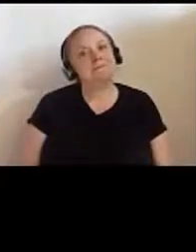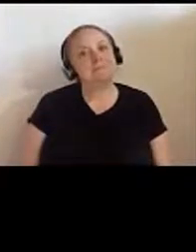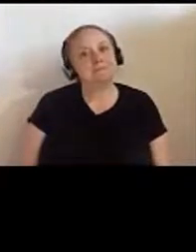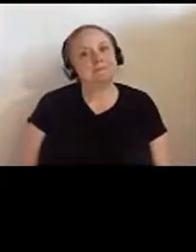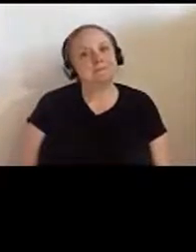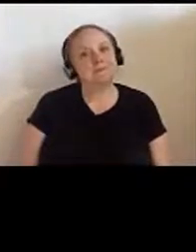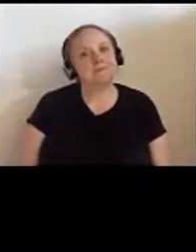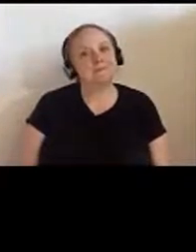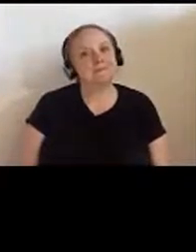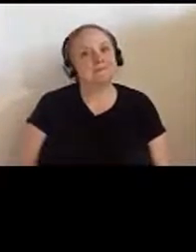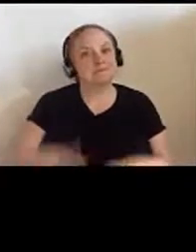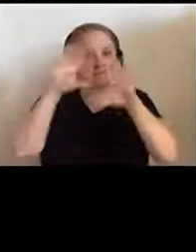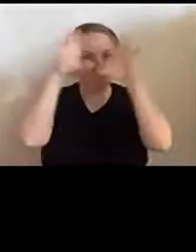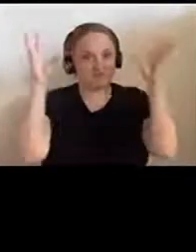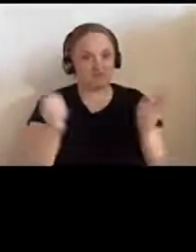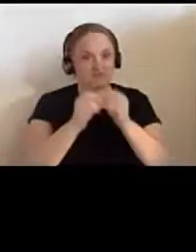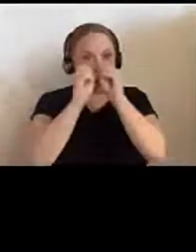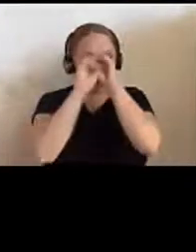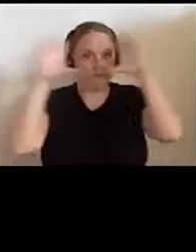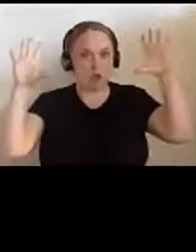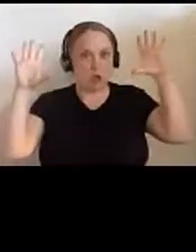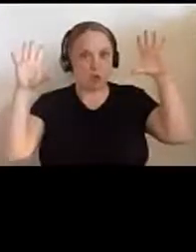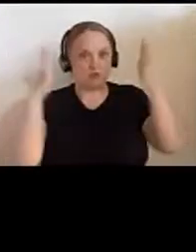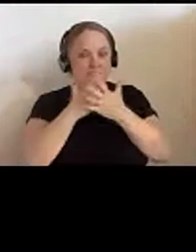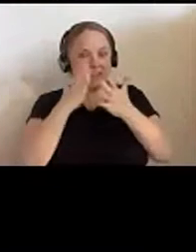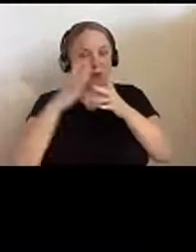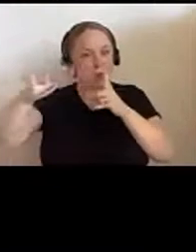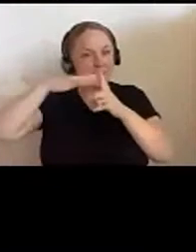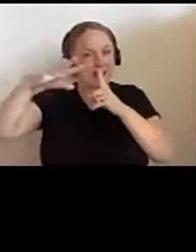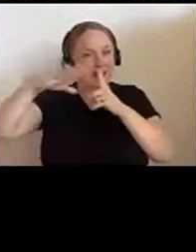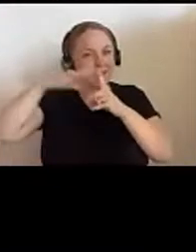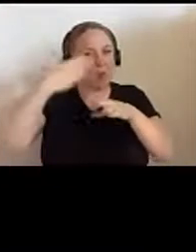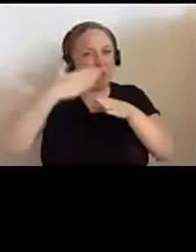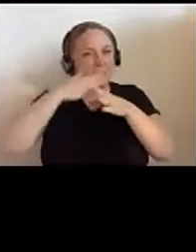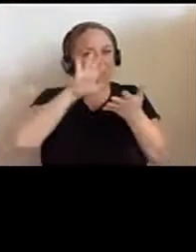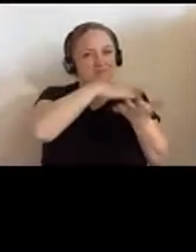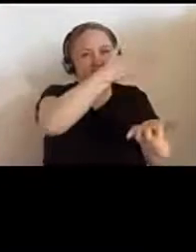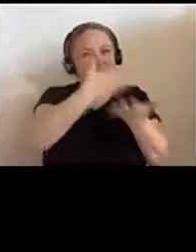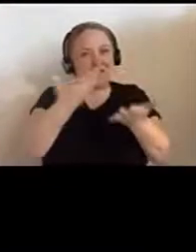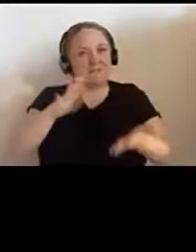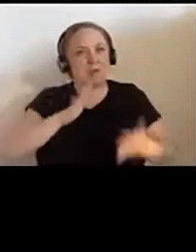that's like an overview of what the sensors are doing and how they're translating in the body.